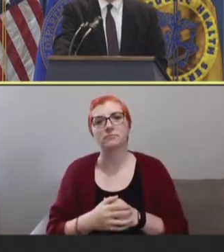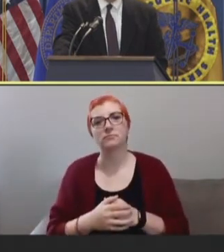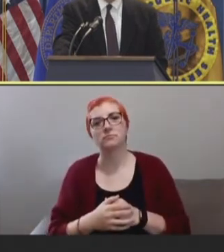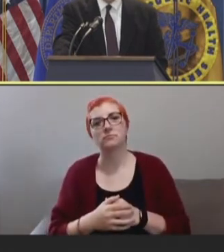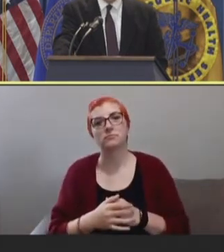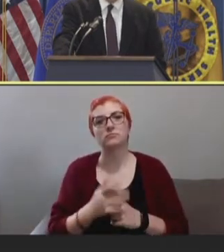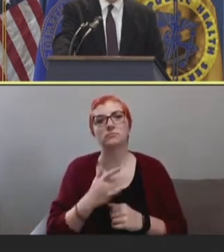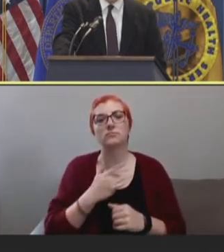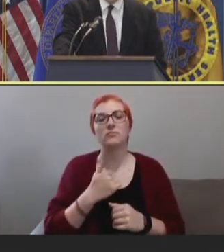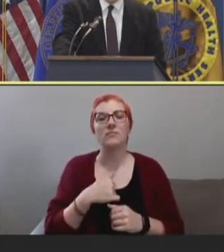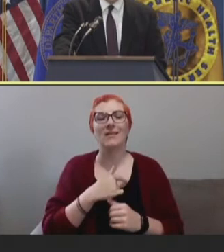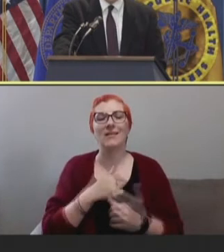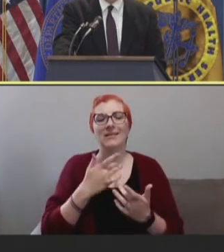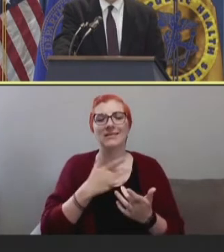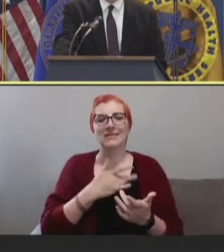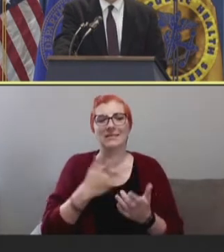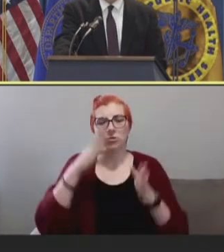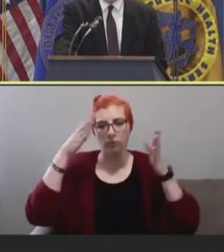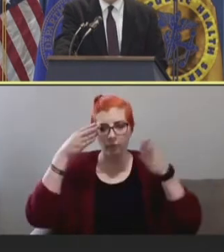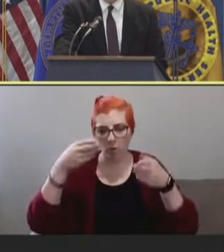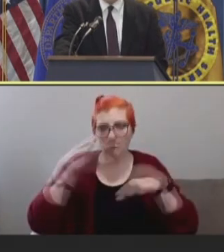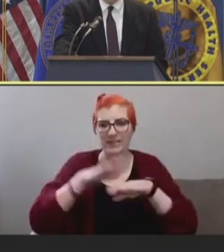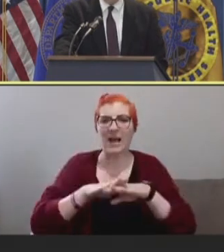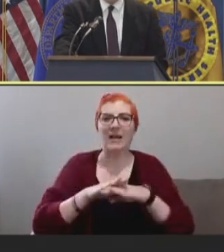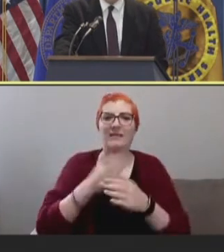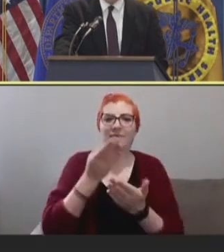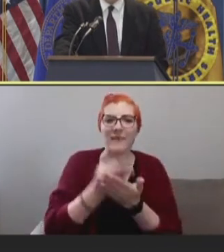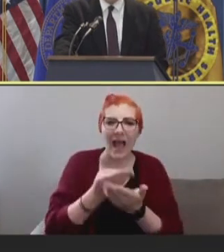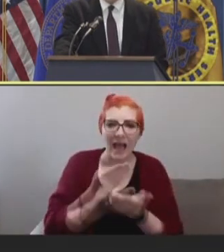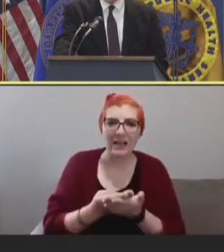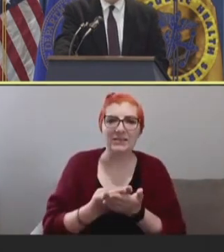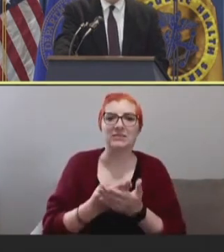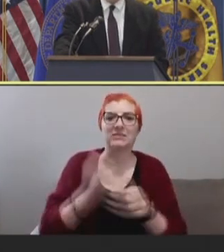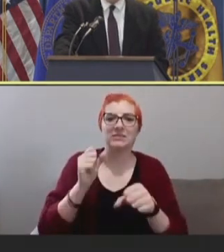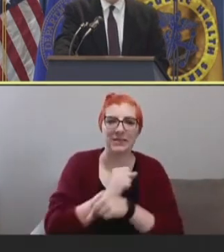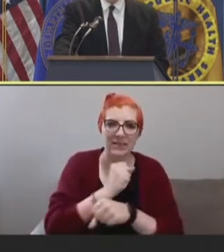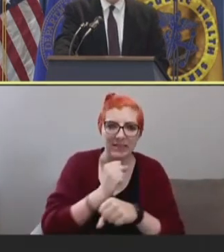fact statistics and the sort of things that we call verbatim memories.